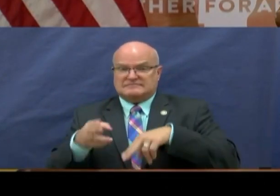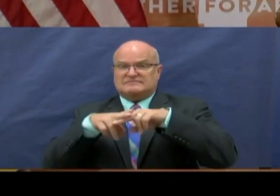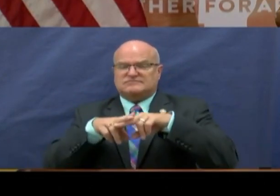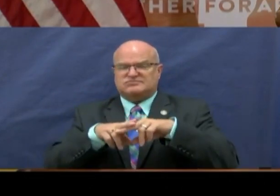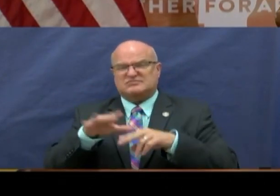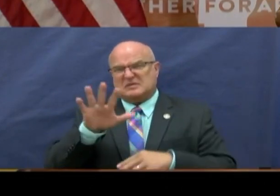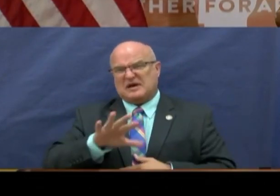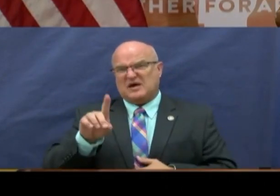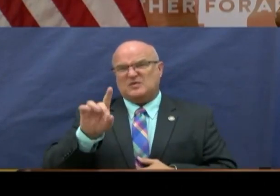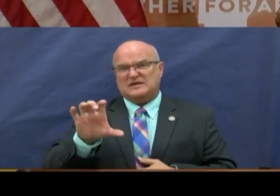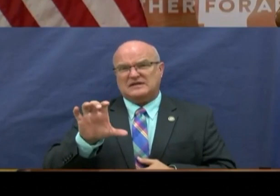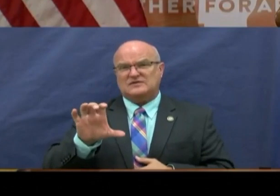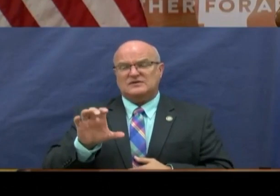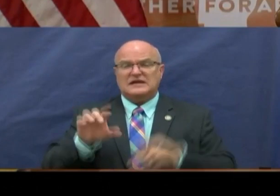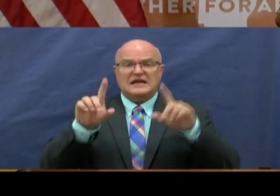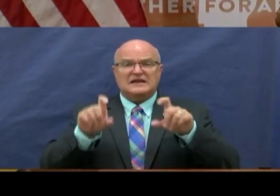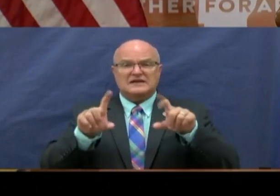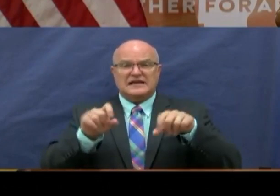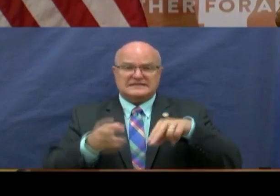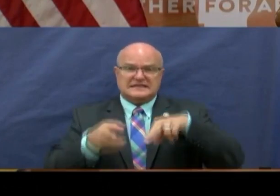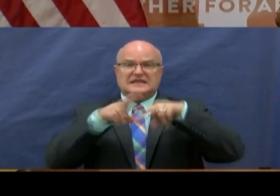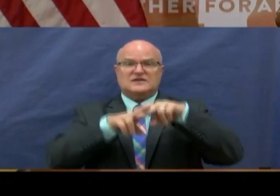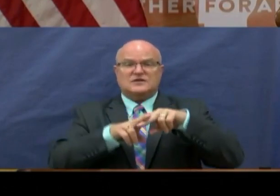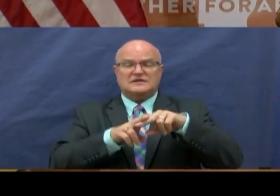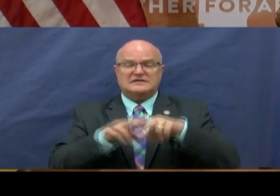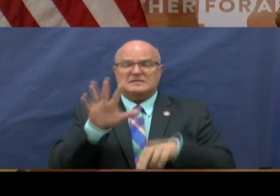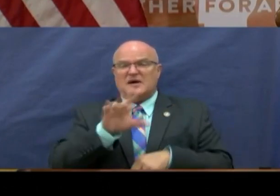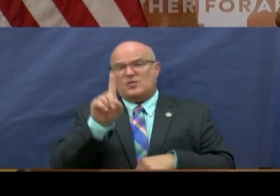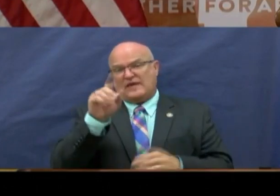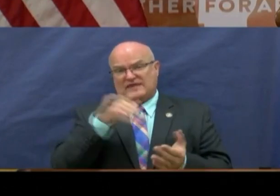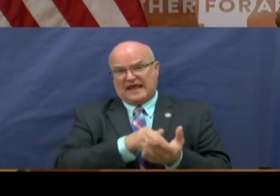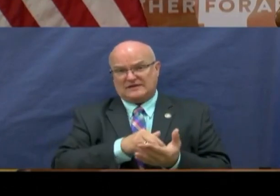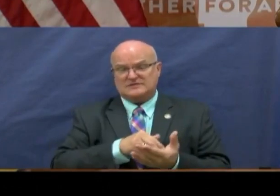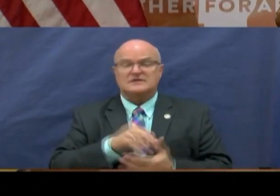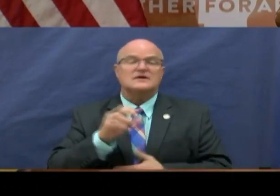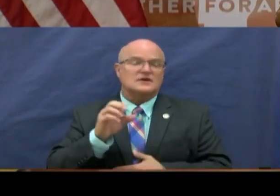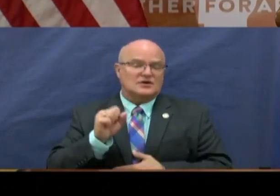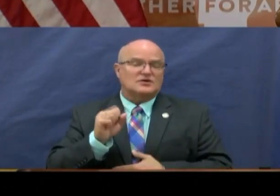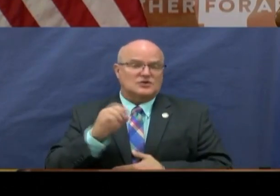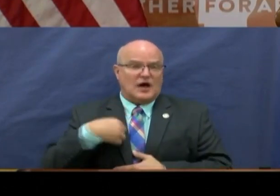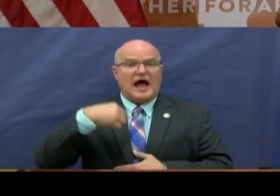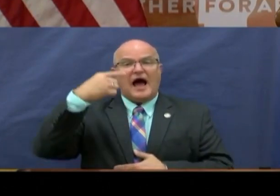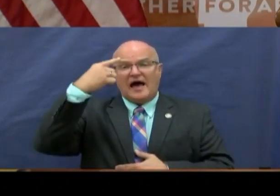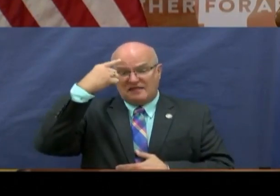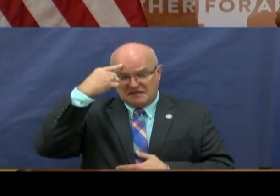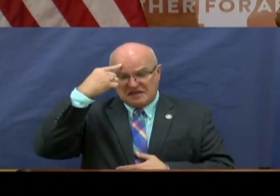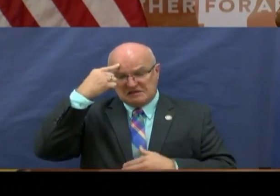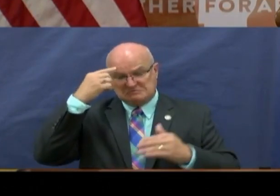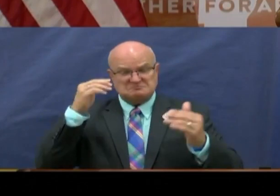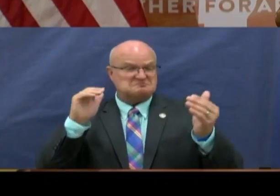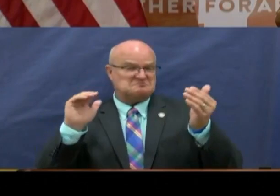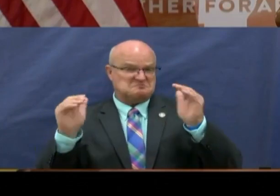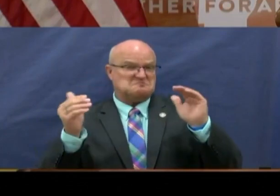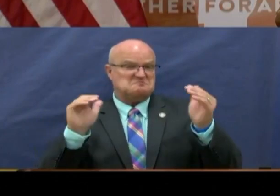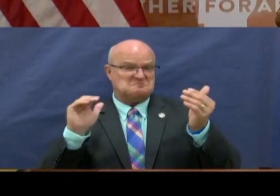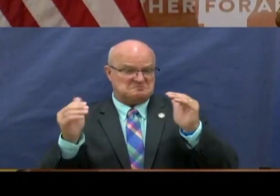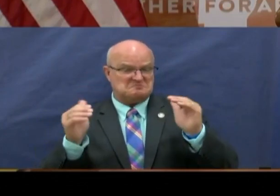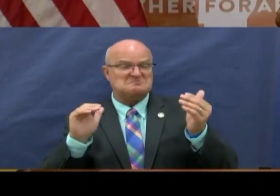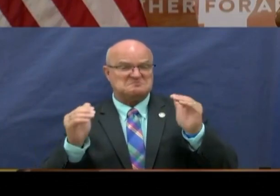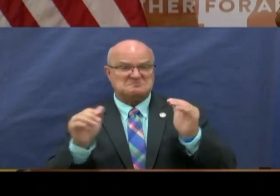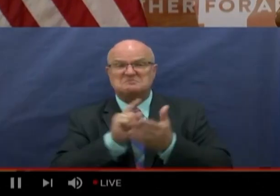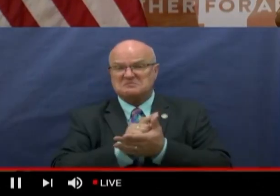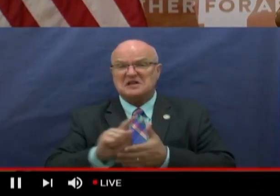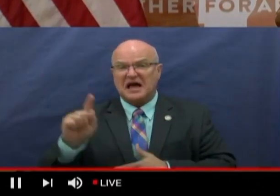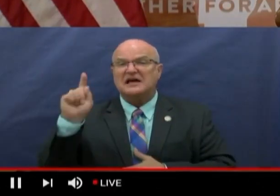100, and our testing went up about 1,000. And so I think we're comparable to where we would be